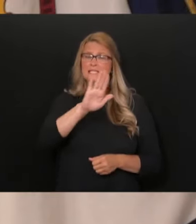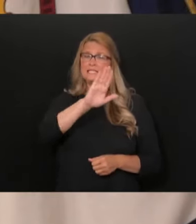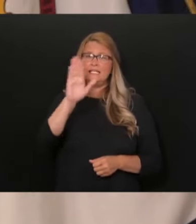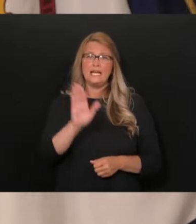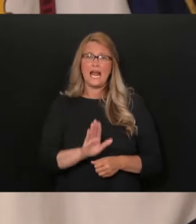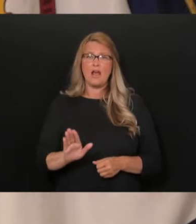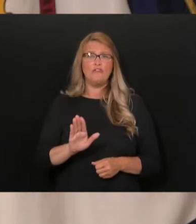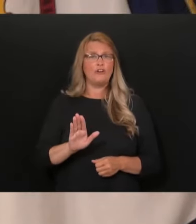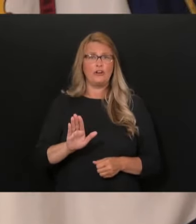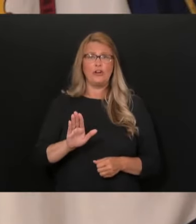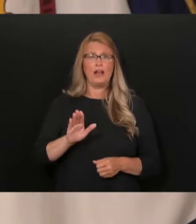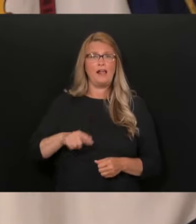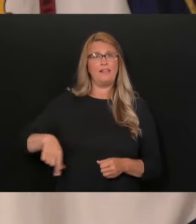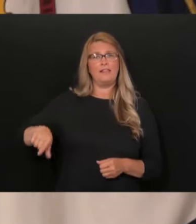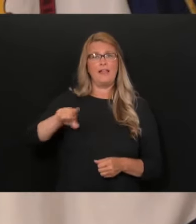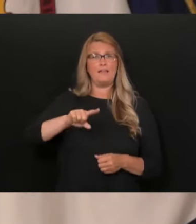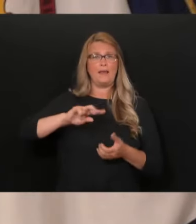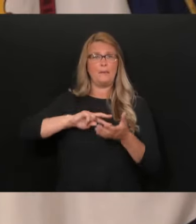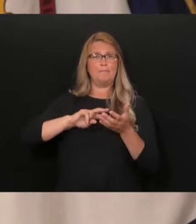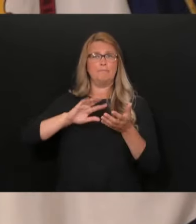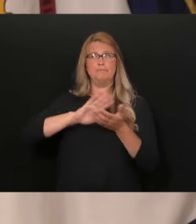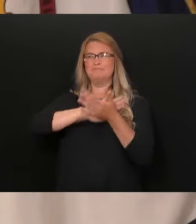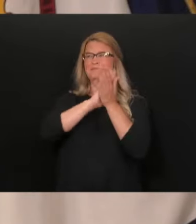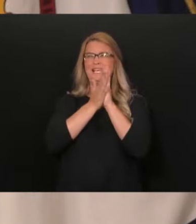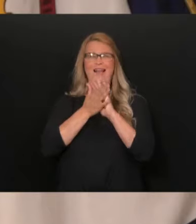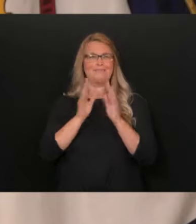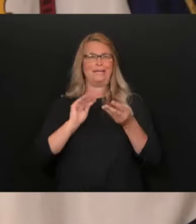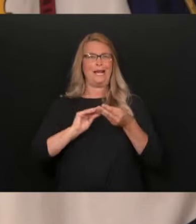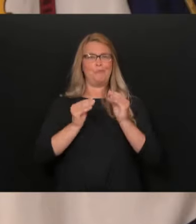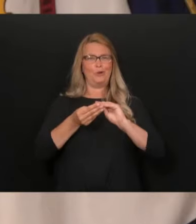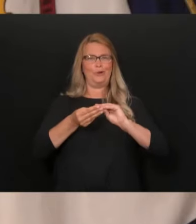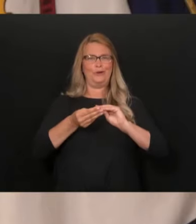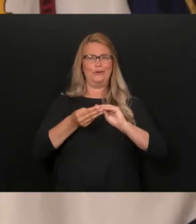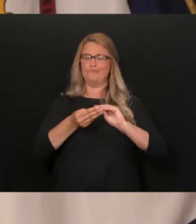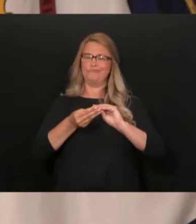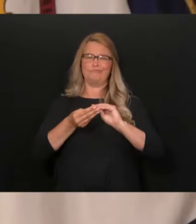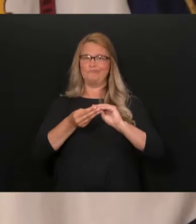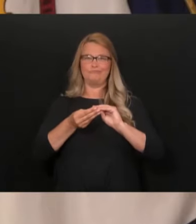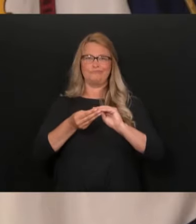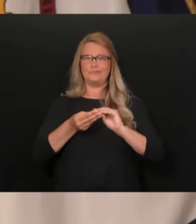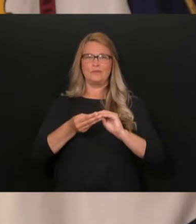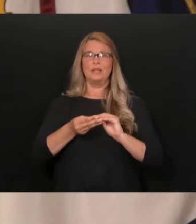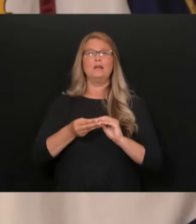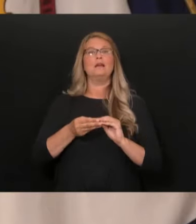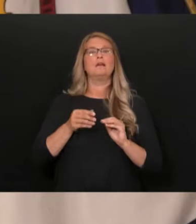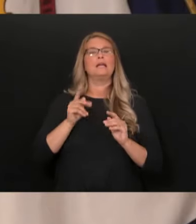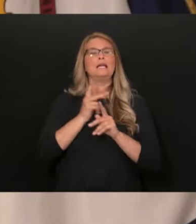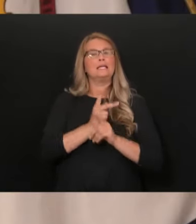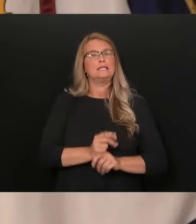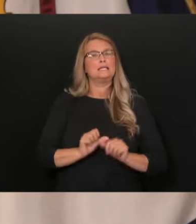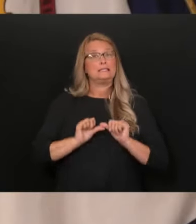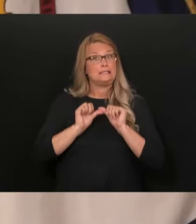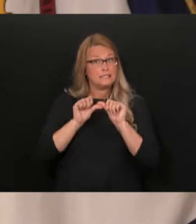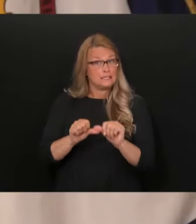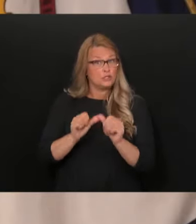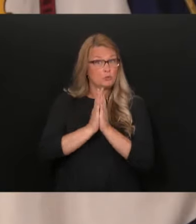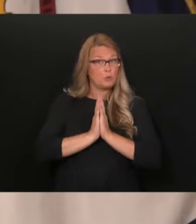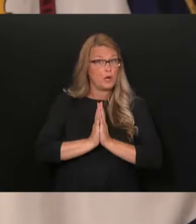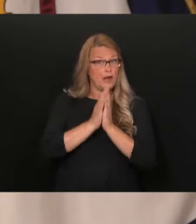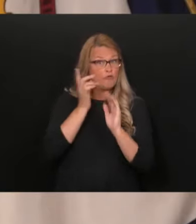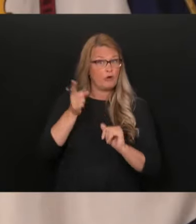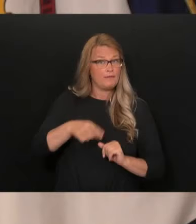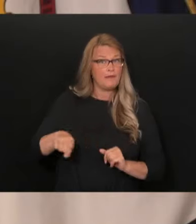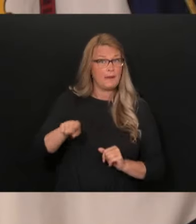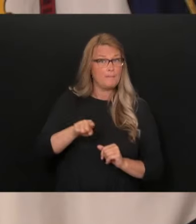people become a statistic. You know, so keep them in your thoughts and prayers, and I'm sure I'll promise